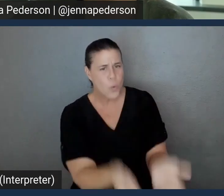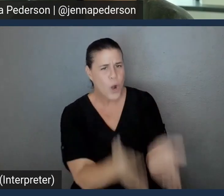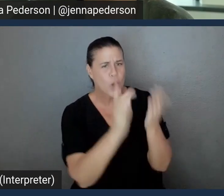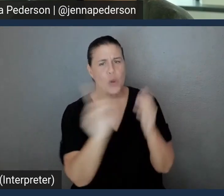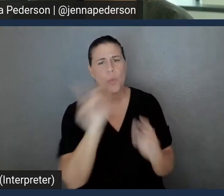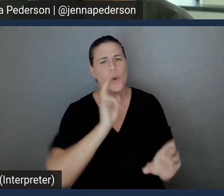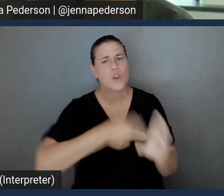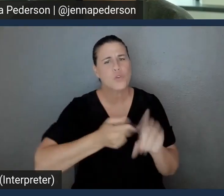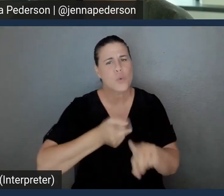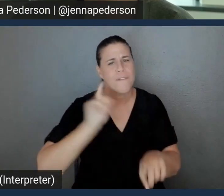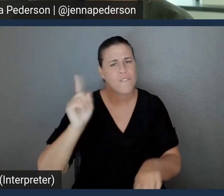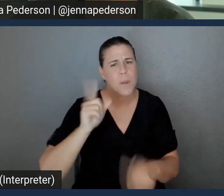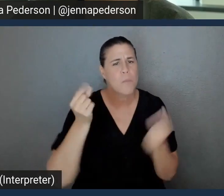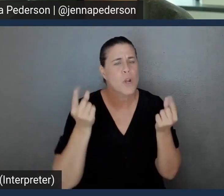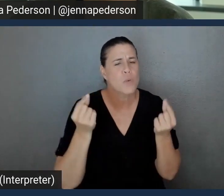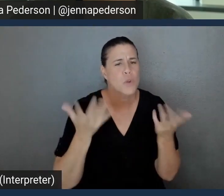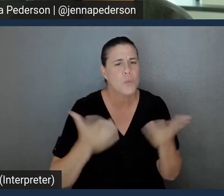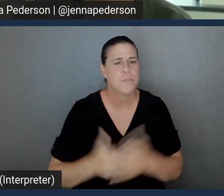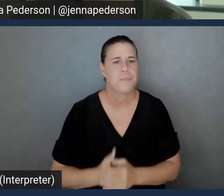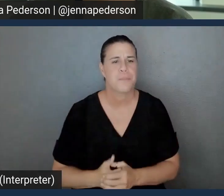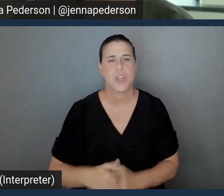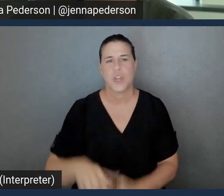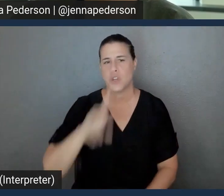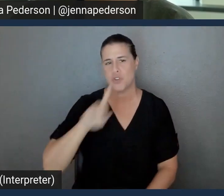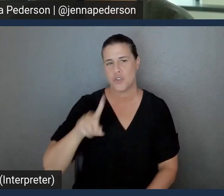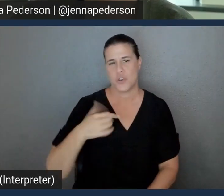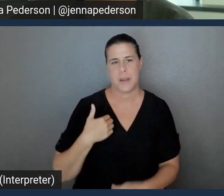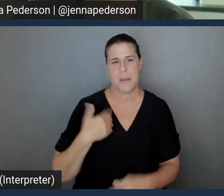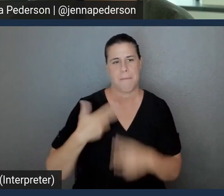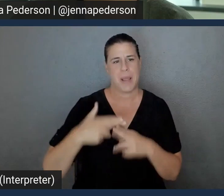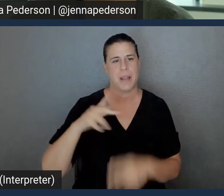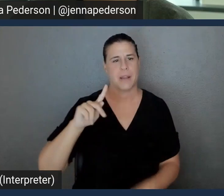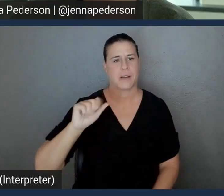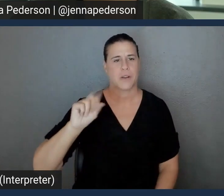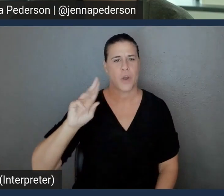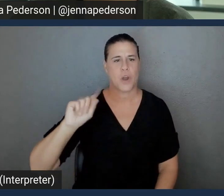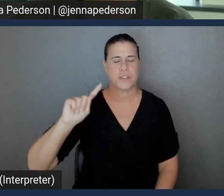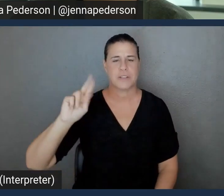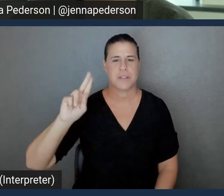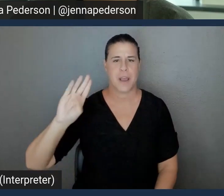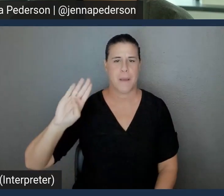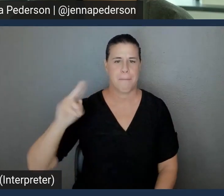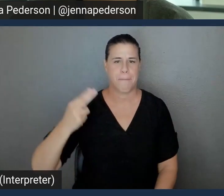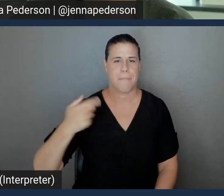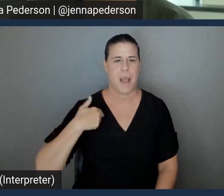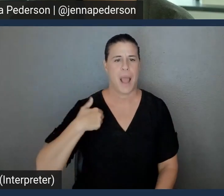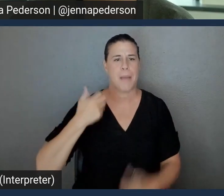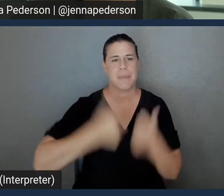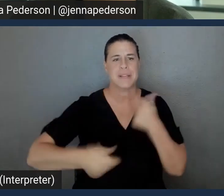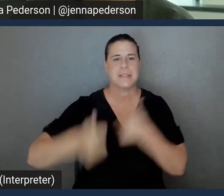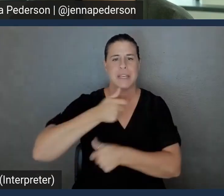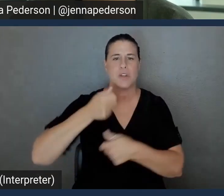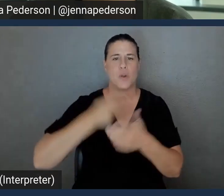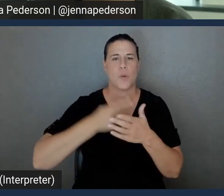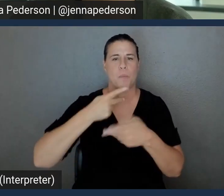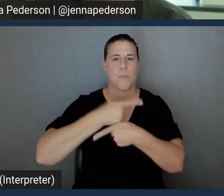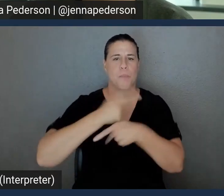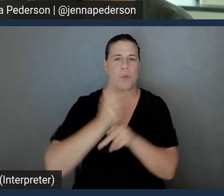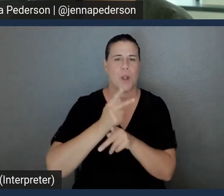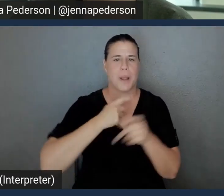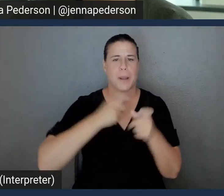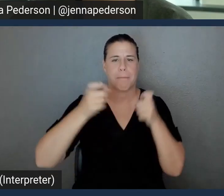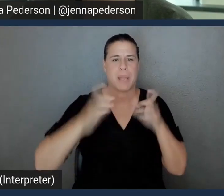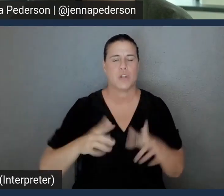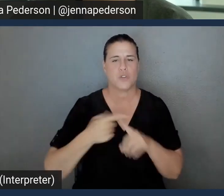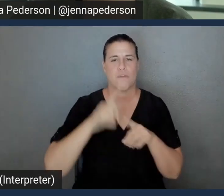join us from, and what do you do? Sure. So my name is Kaustubh. I'm a senior product manager for Amazon